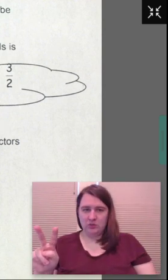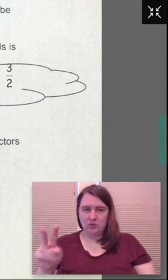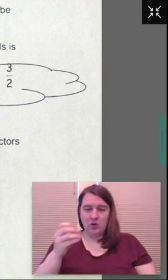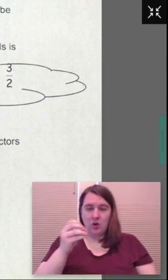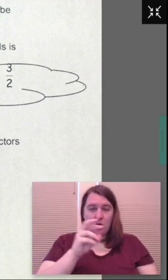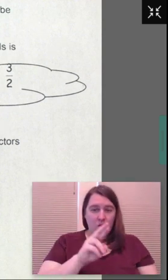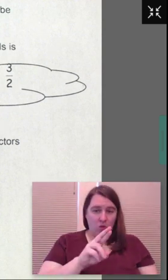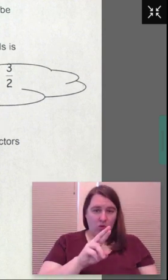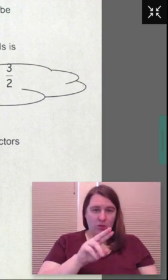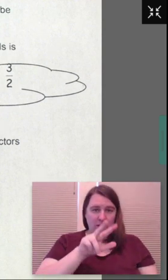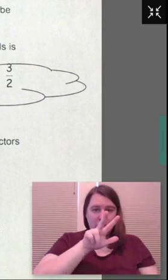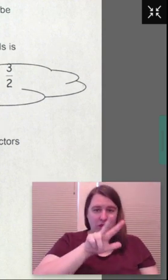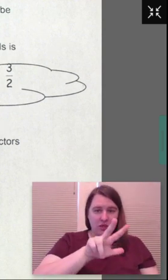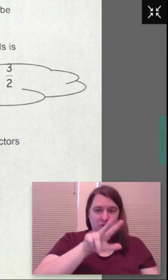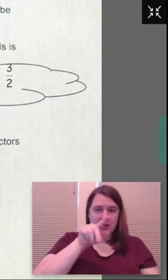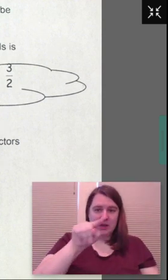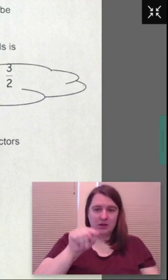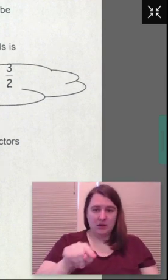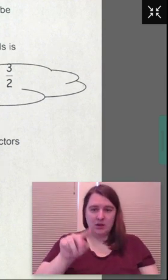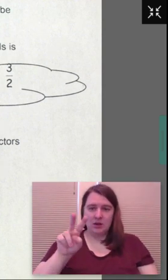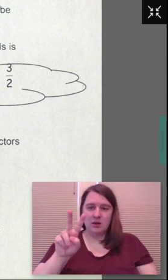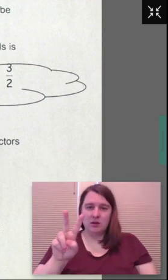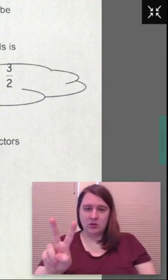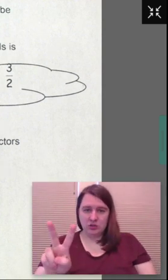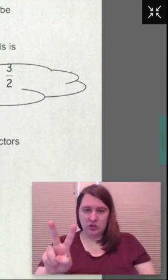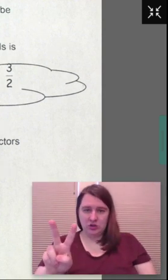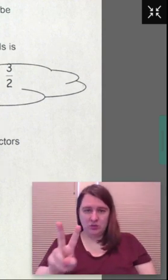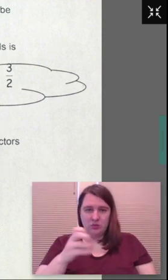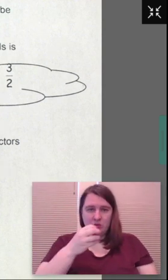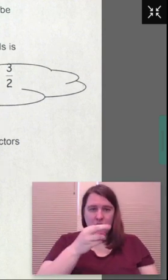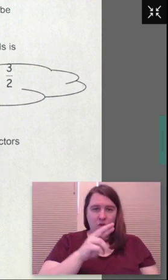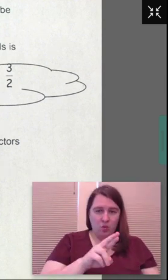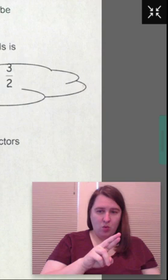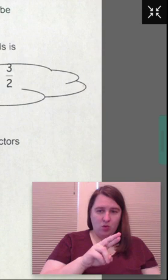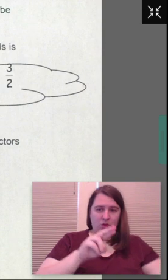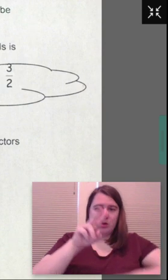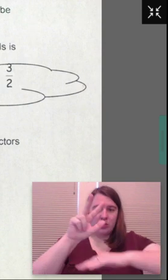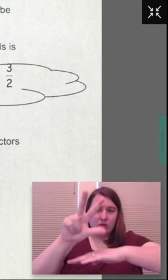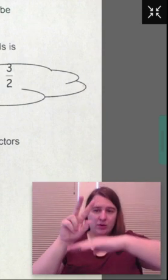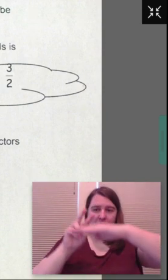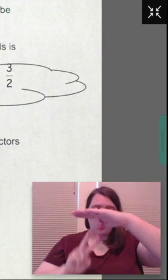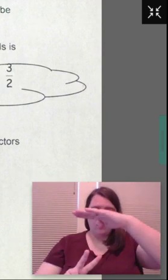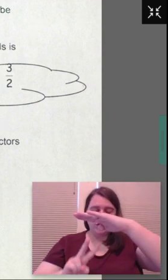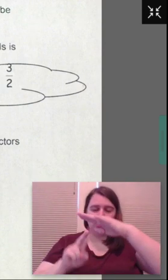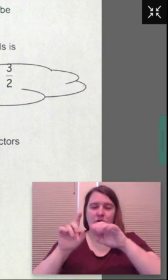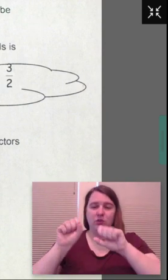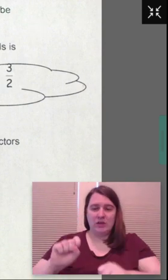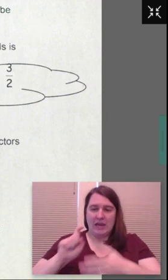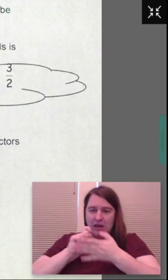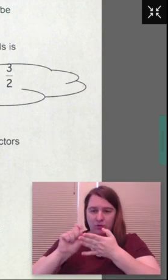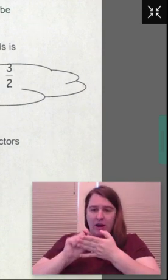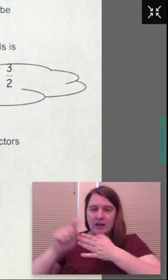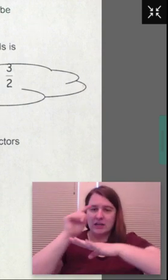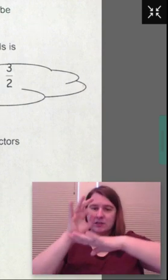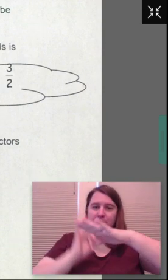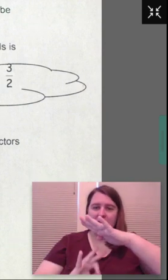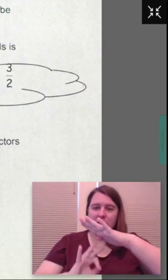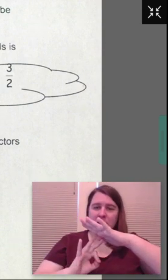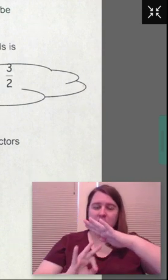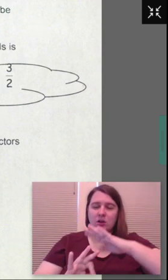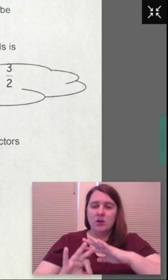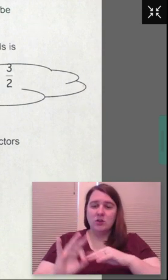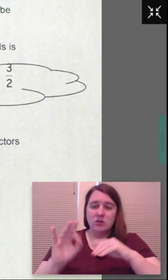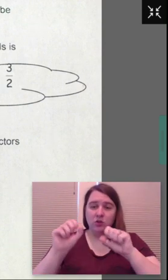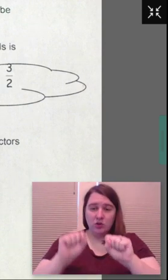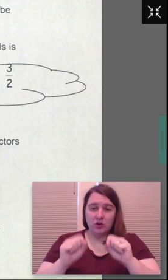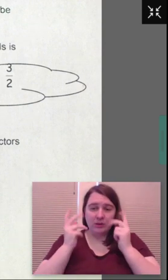2, or we can put 3, 2, or 3 over 2. You can write it as a